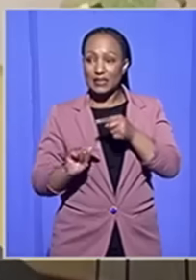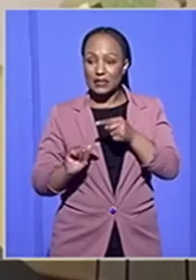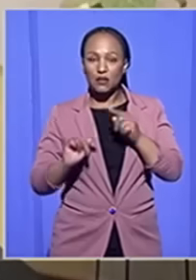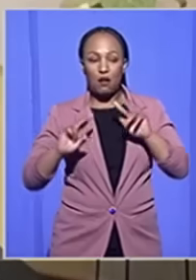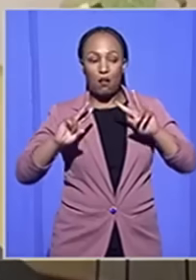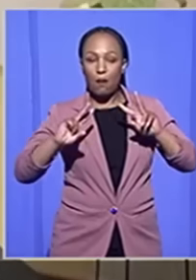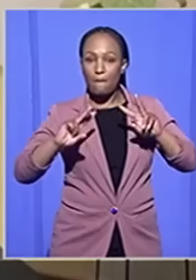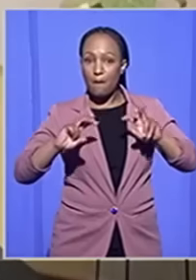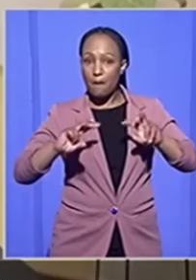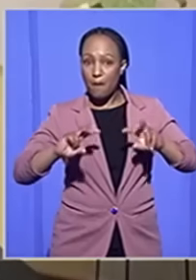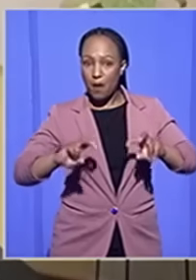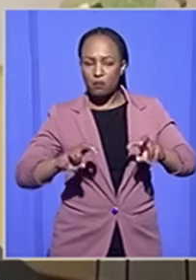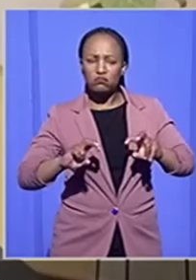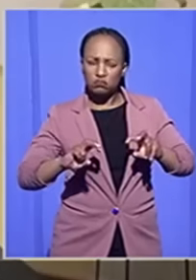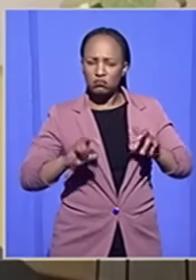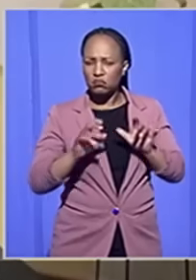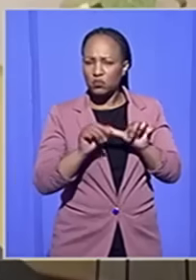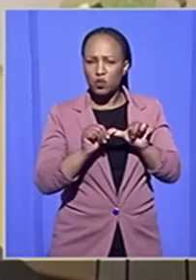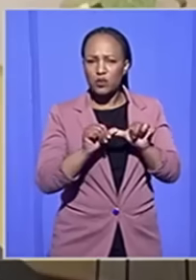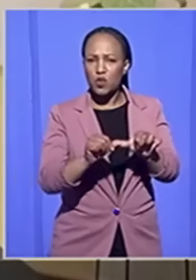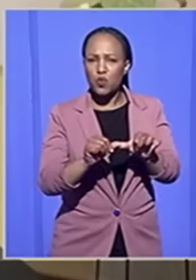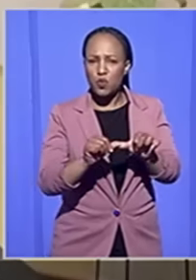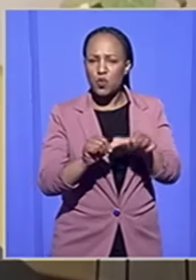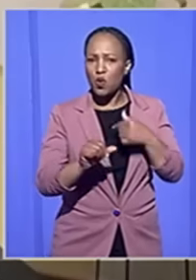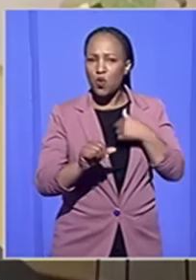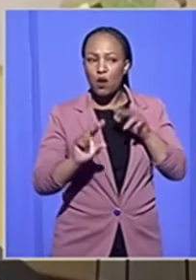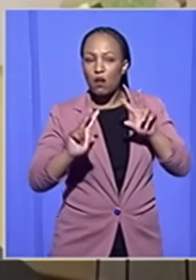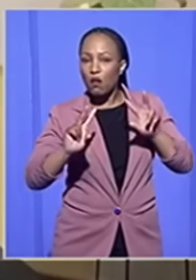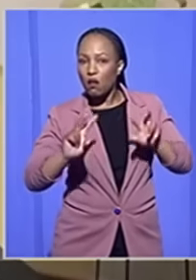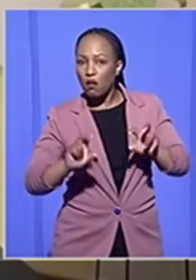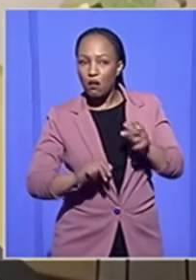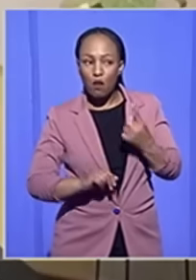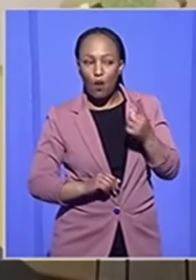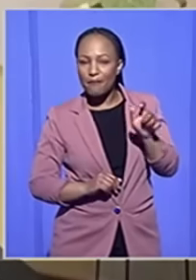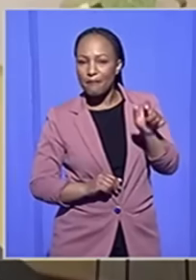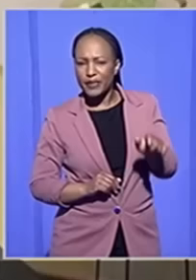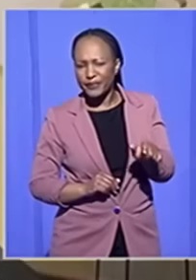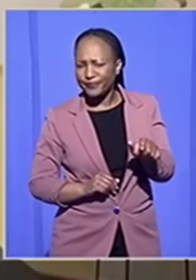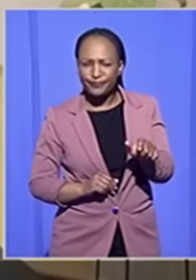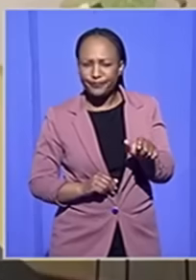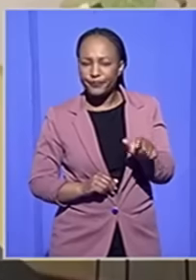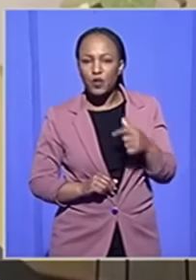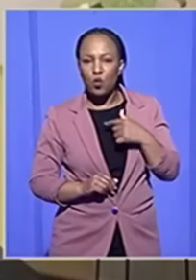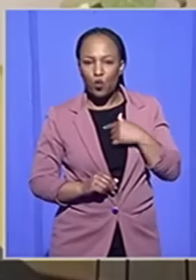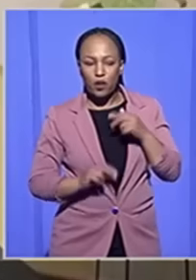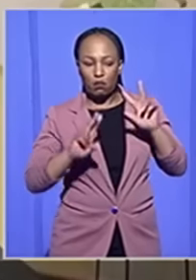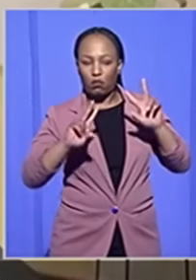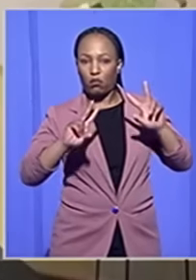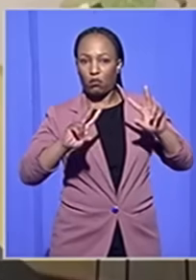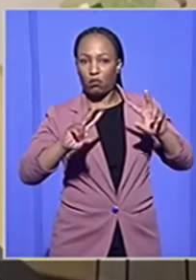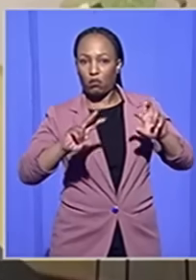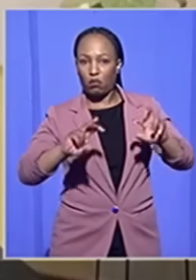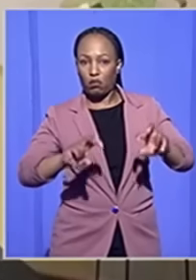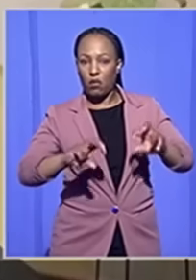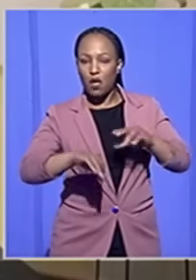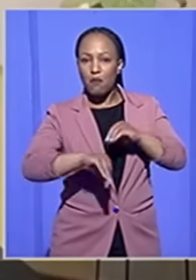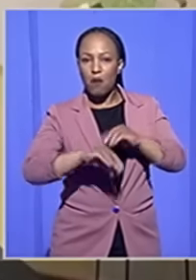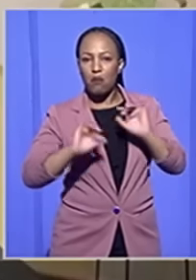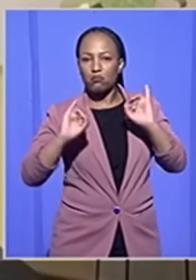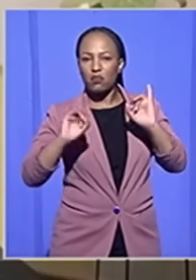continue because we are not investigating individuals. We are investigating the crisis of